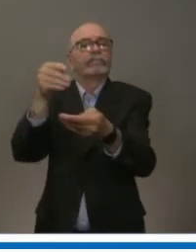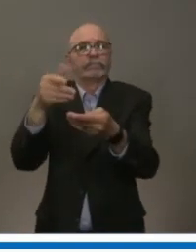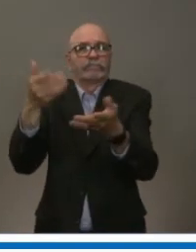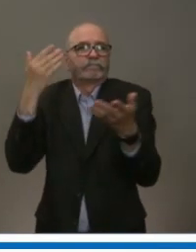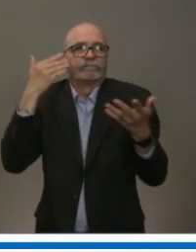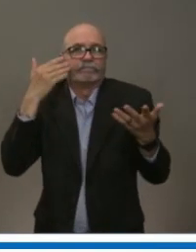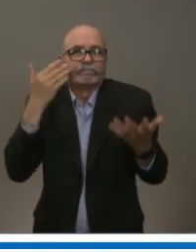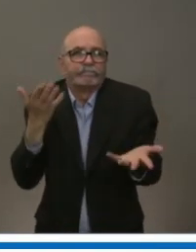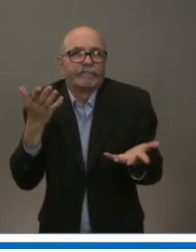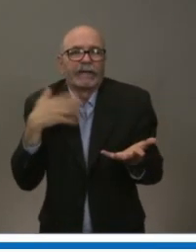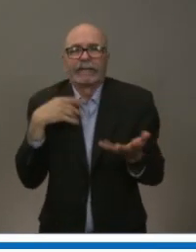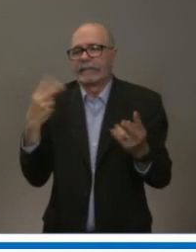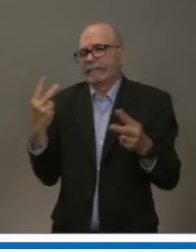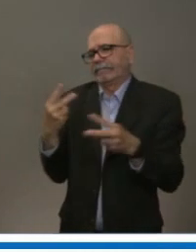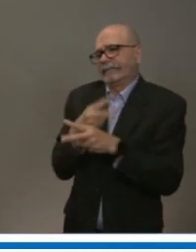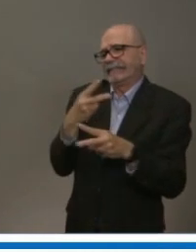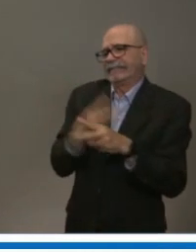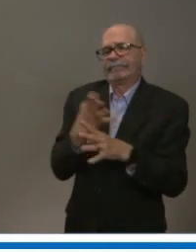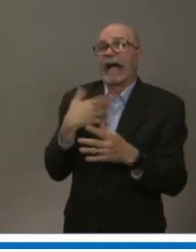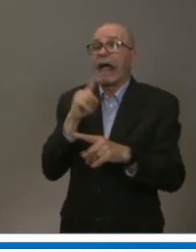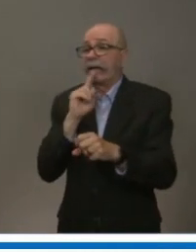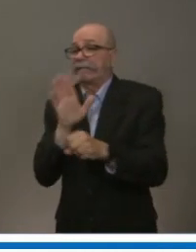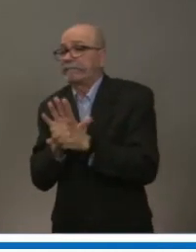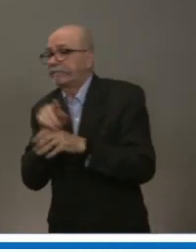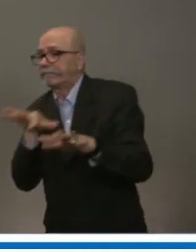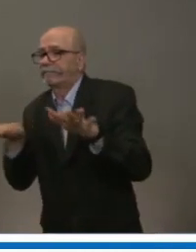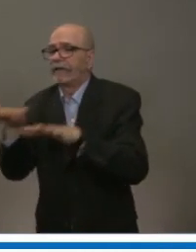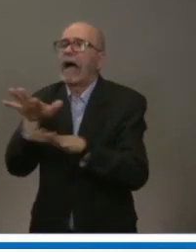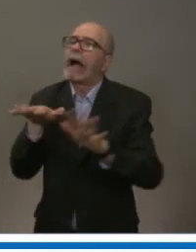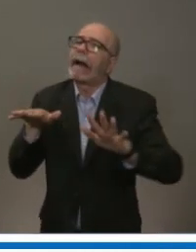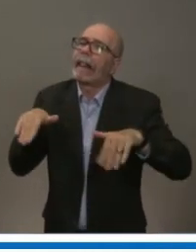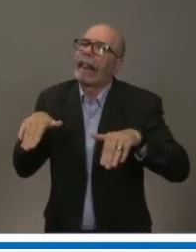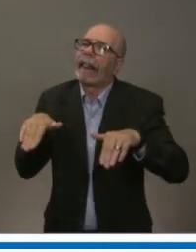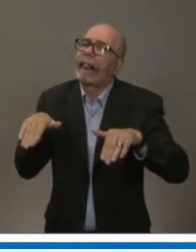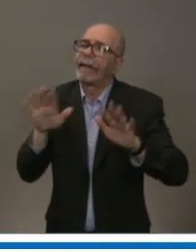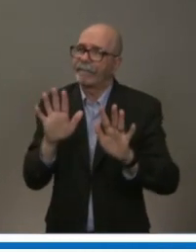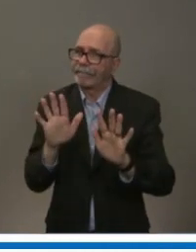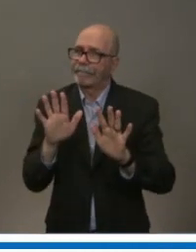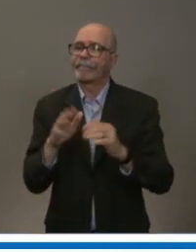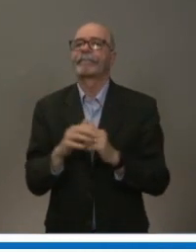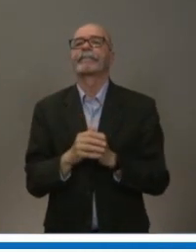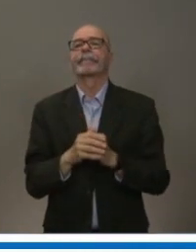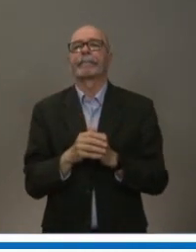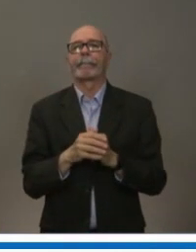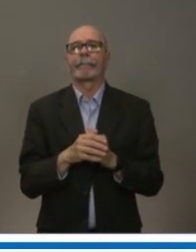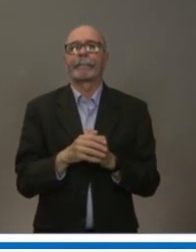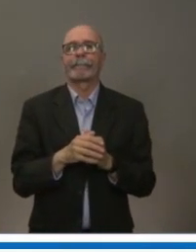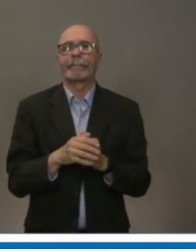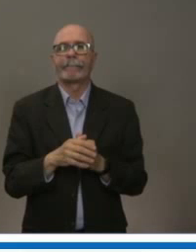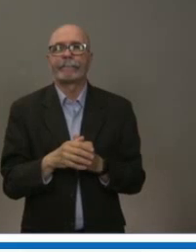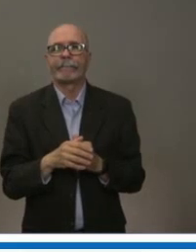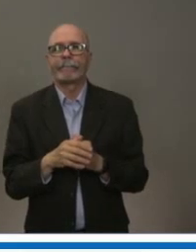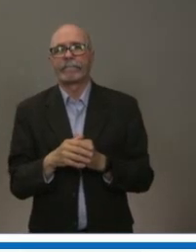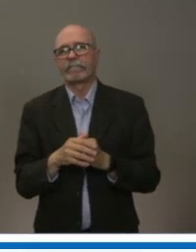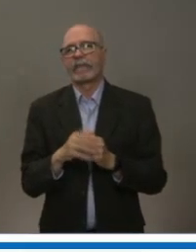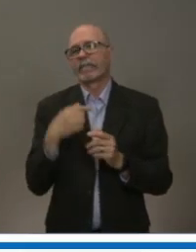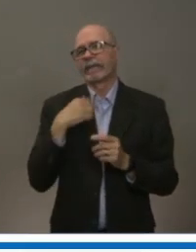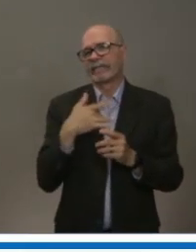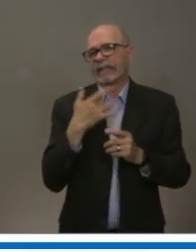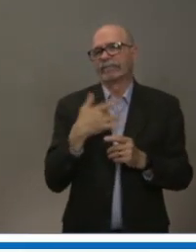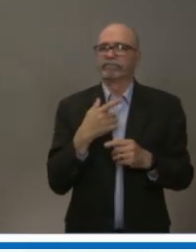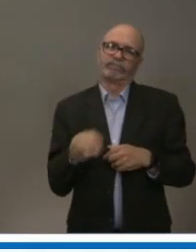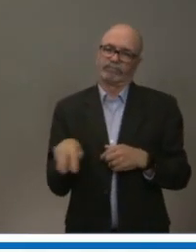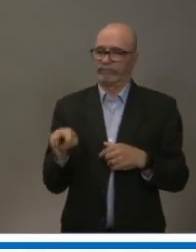clear cut that there's a clear explanation for there, and therefore we may end up concluding that there is community